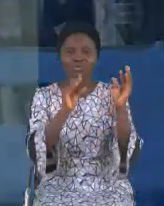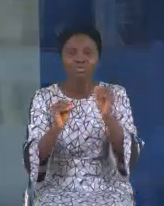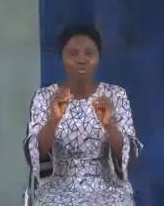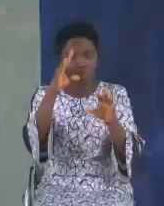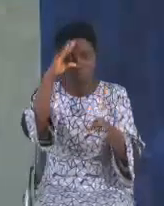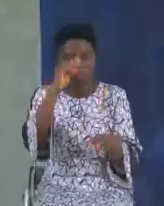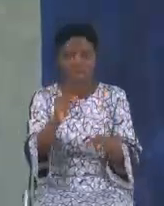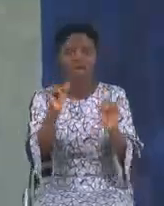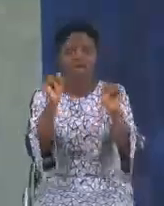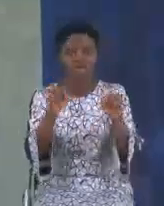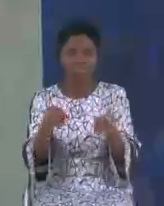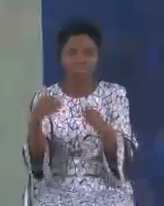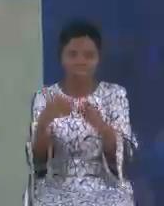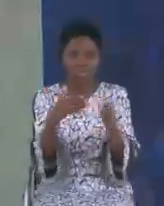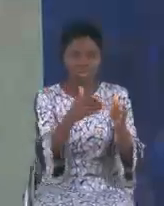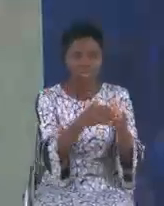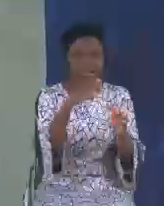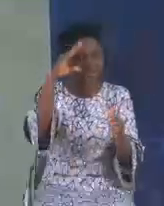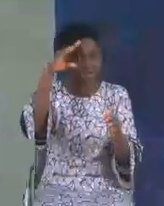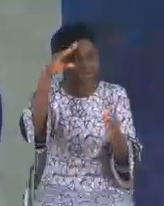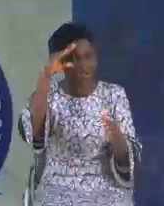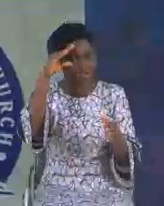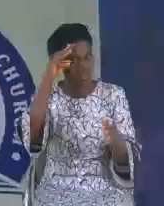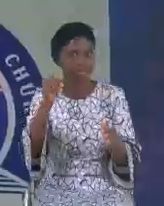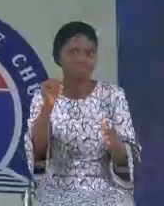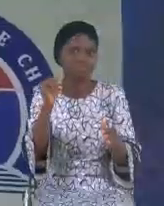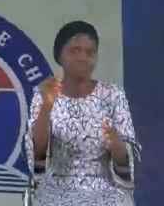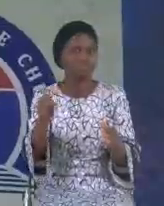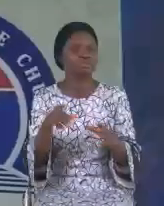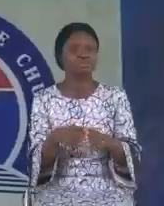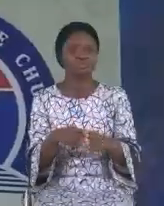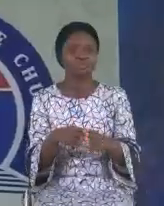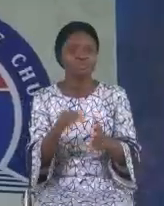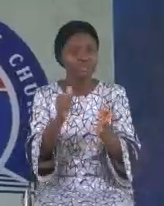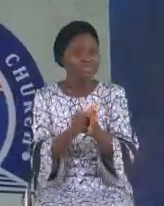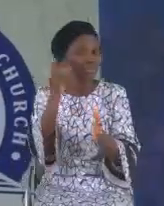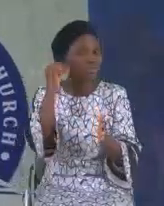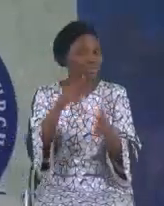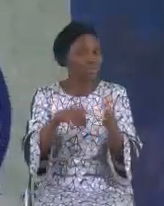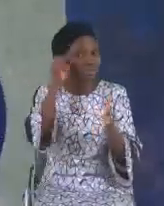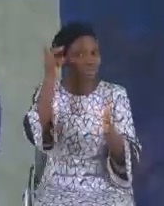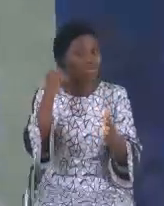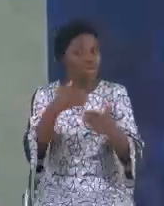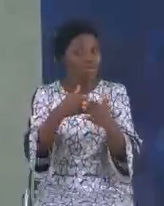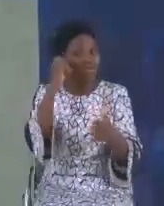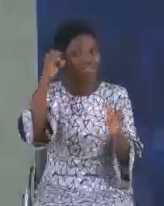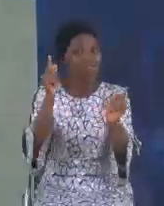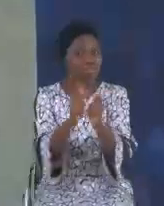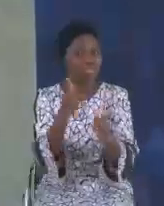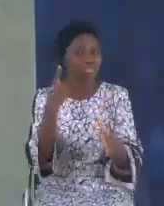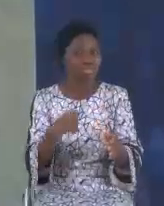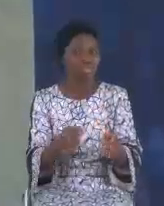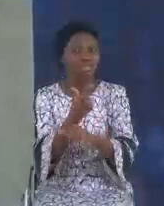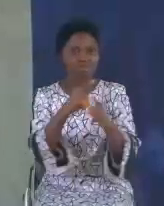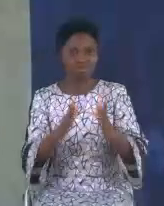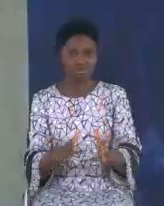direct him. That was what he was before he met the liberator. What have you been? How